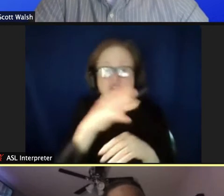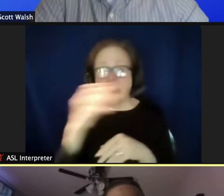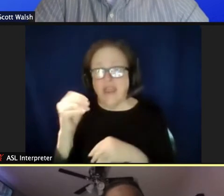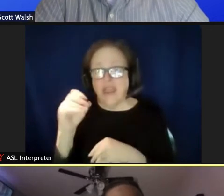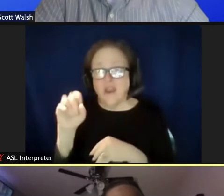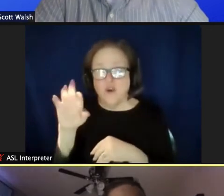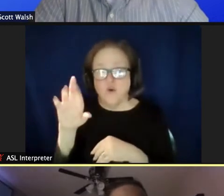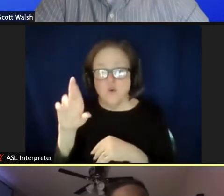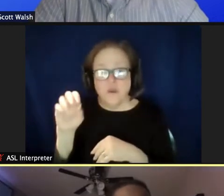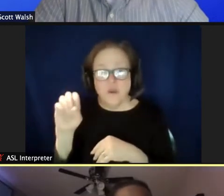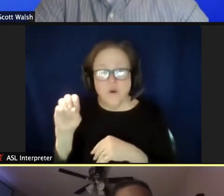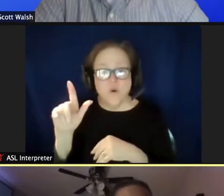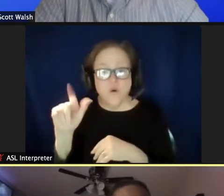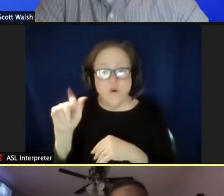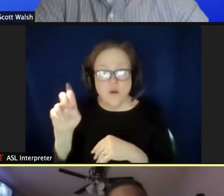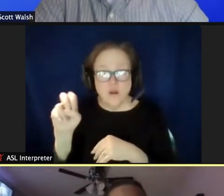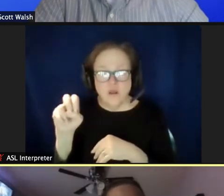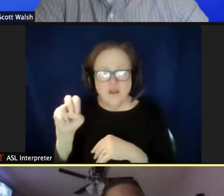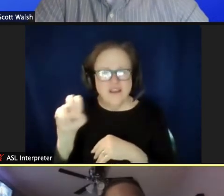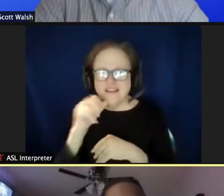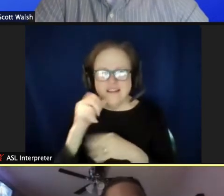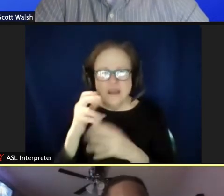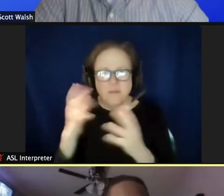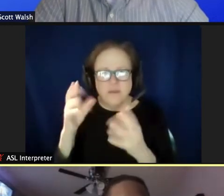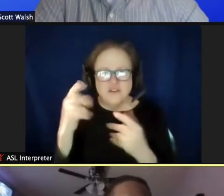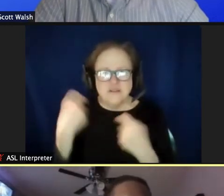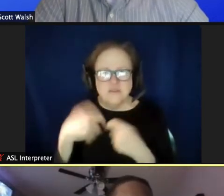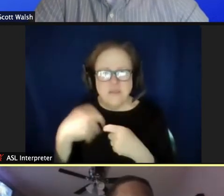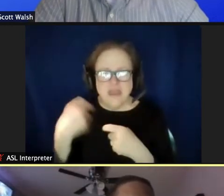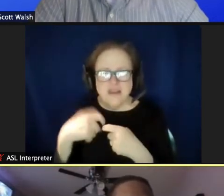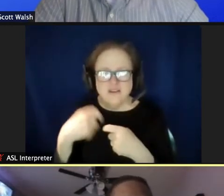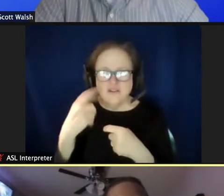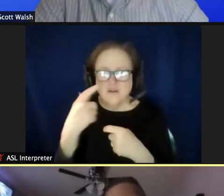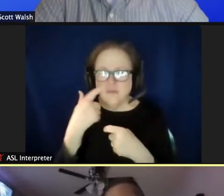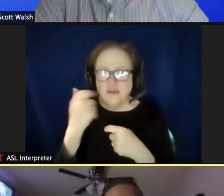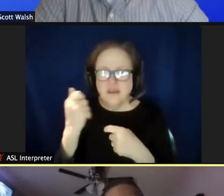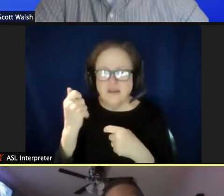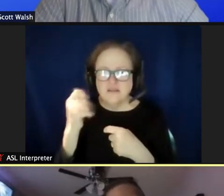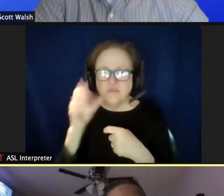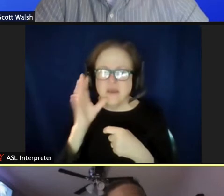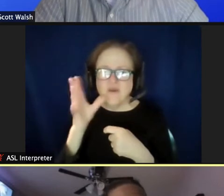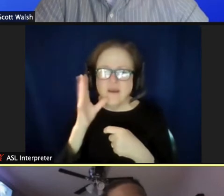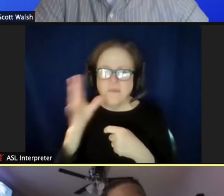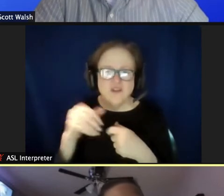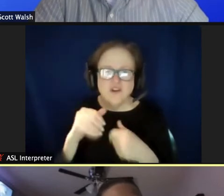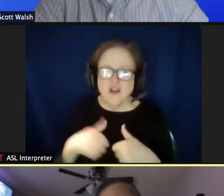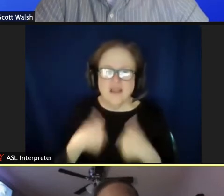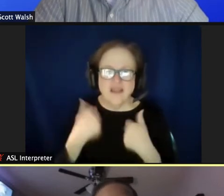Never, never too much Spanish because my abuela, she didn't live to be that long.